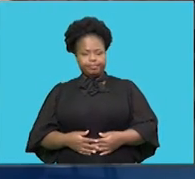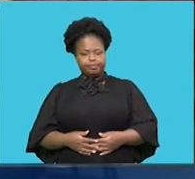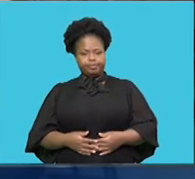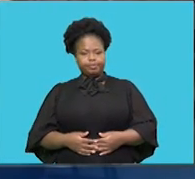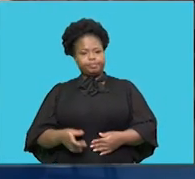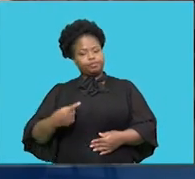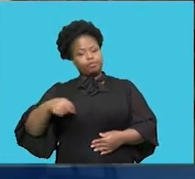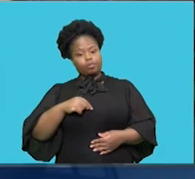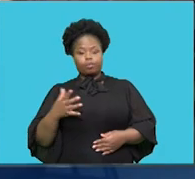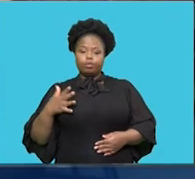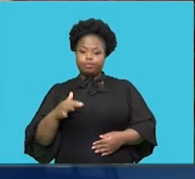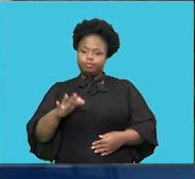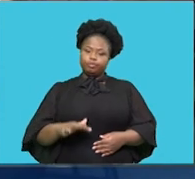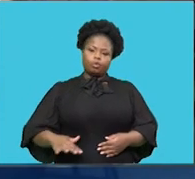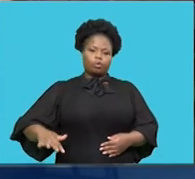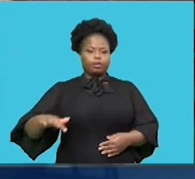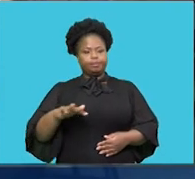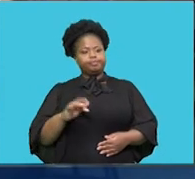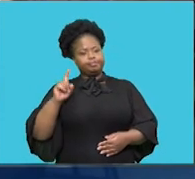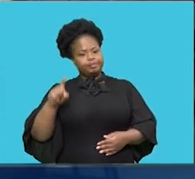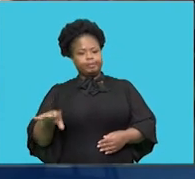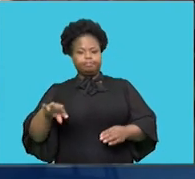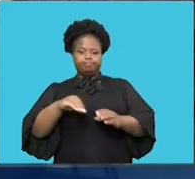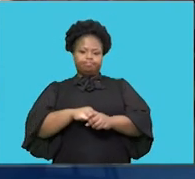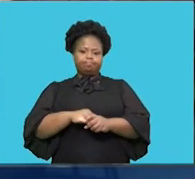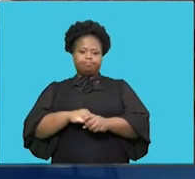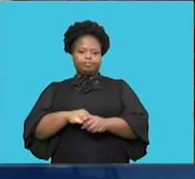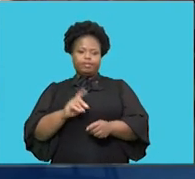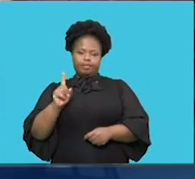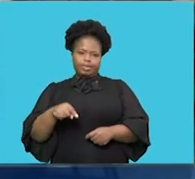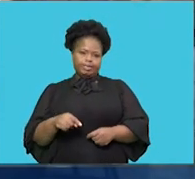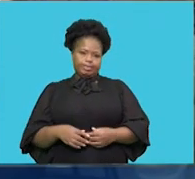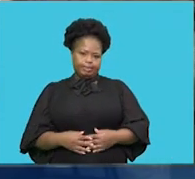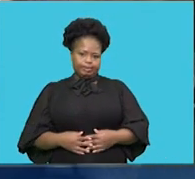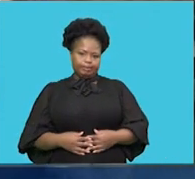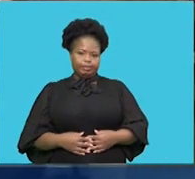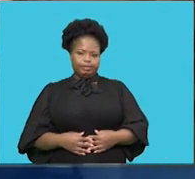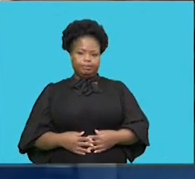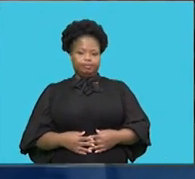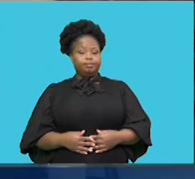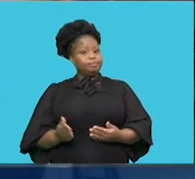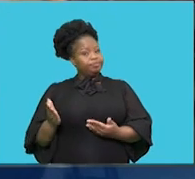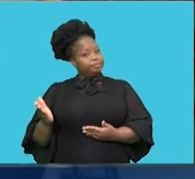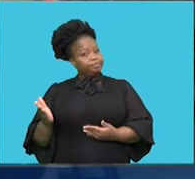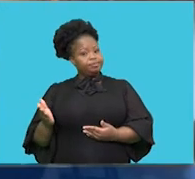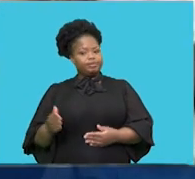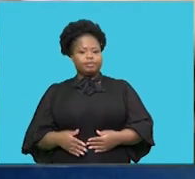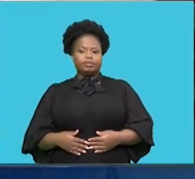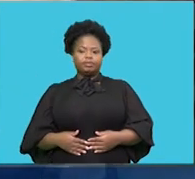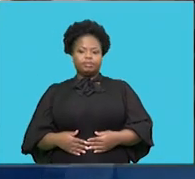want everyone to play their rightful role. This is a